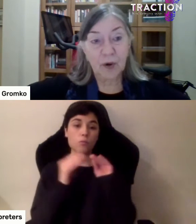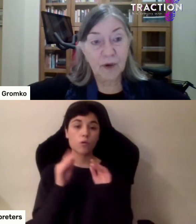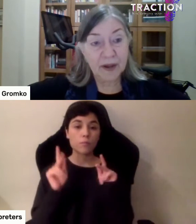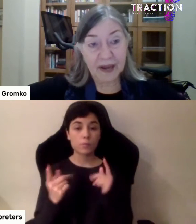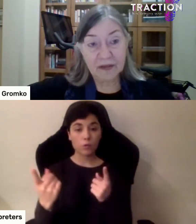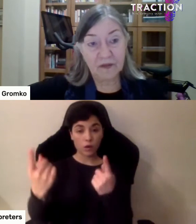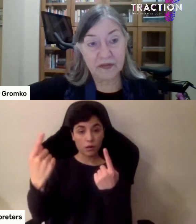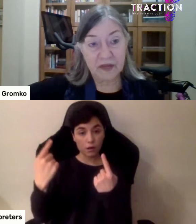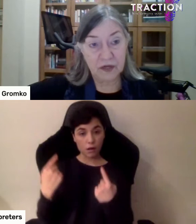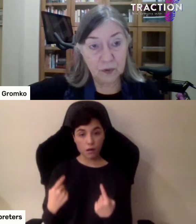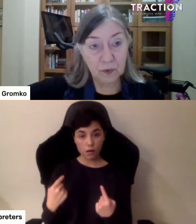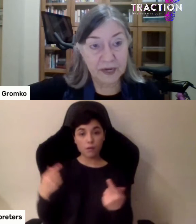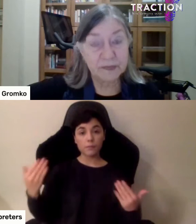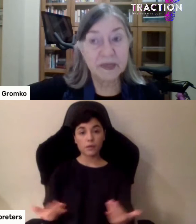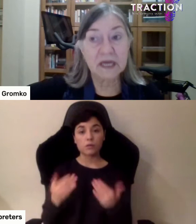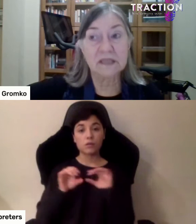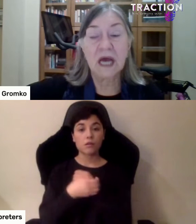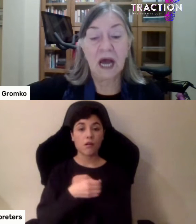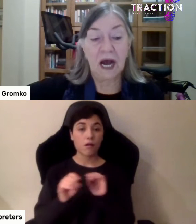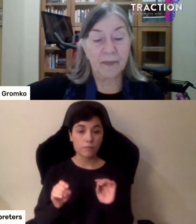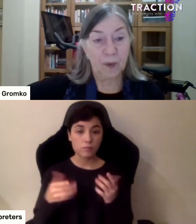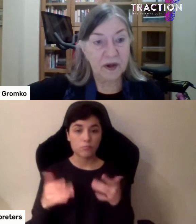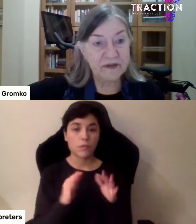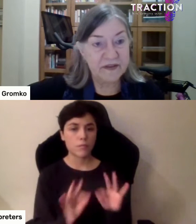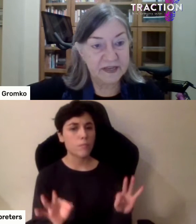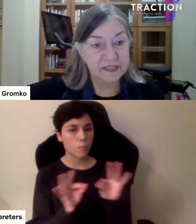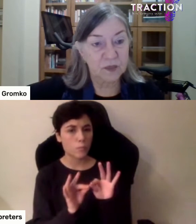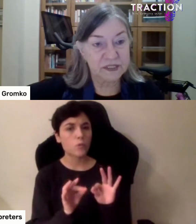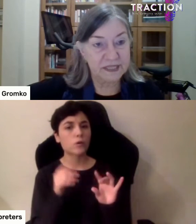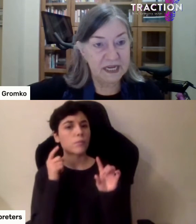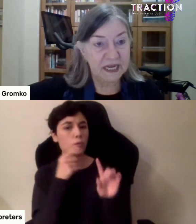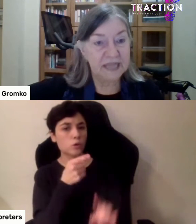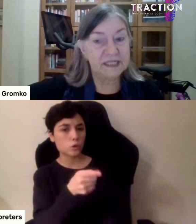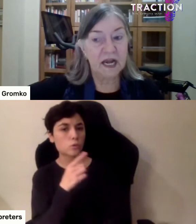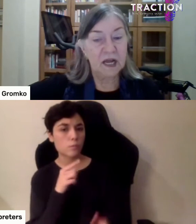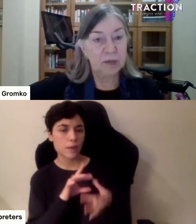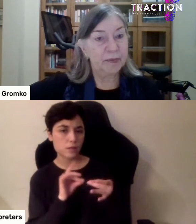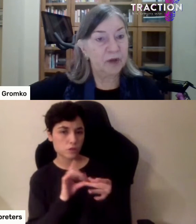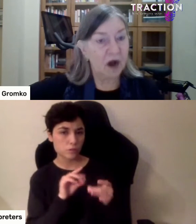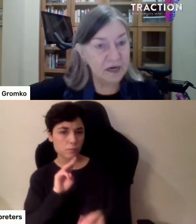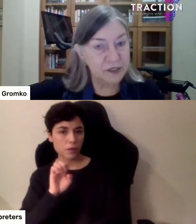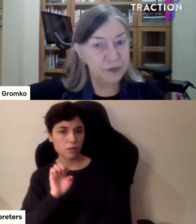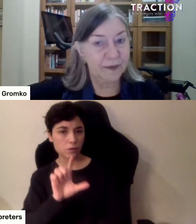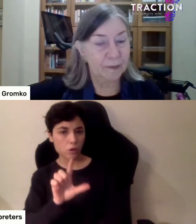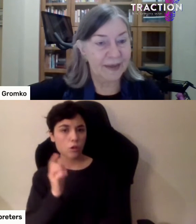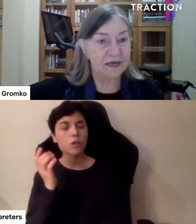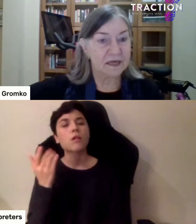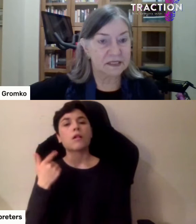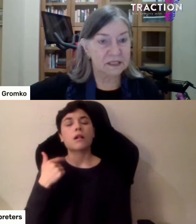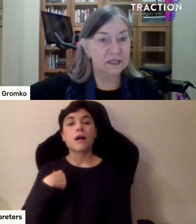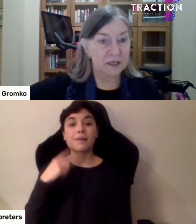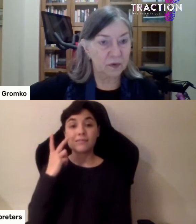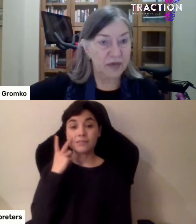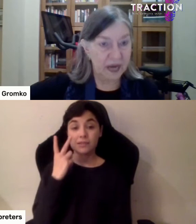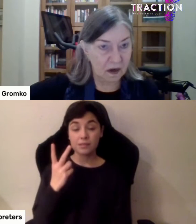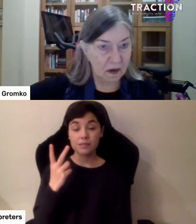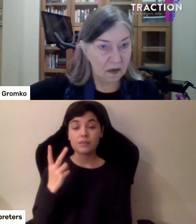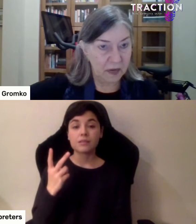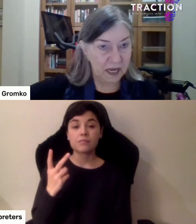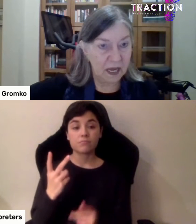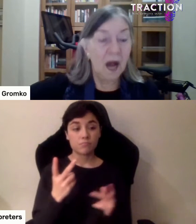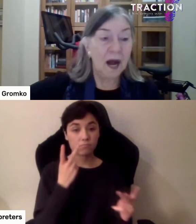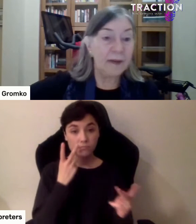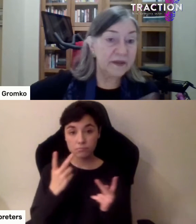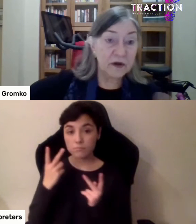a very good point, Michael, that you raised, because one of the things that we're seeing is that people aren't doing their maintenance,